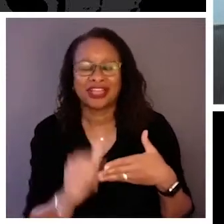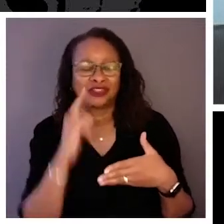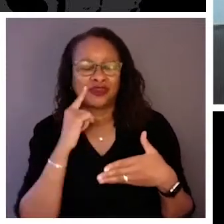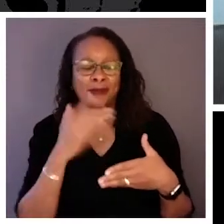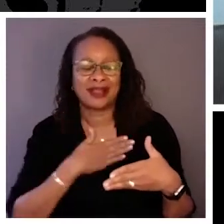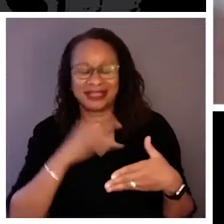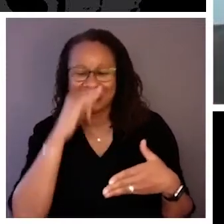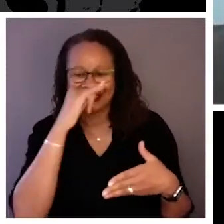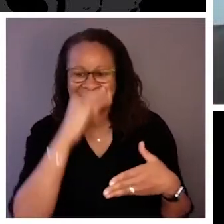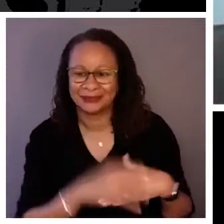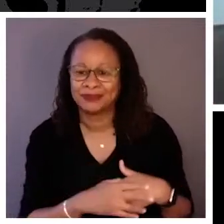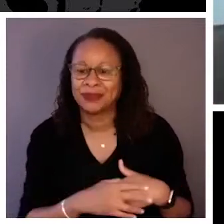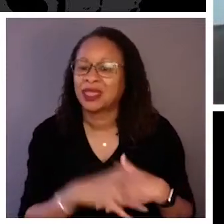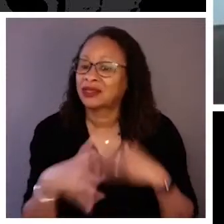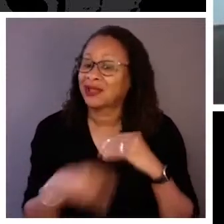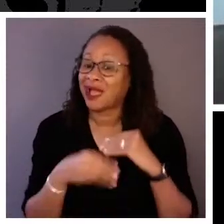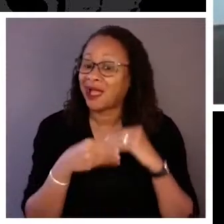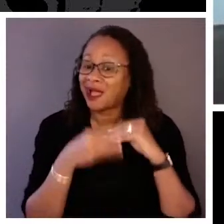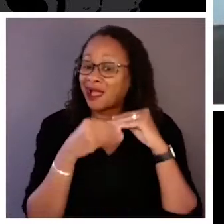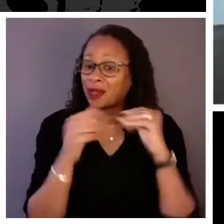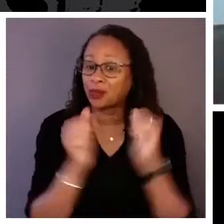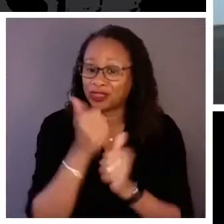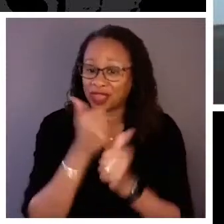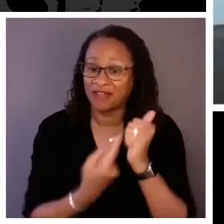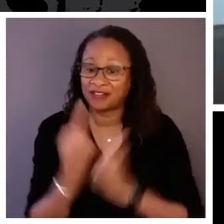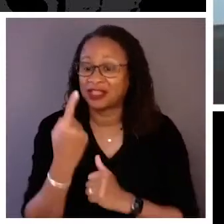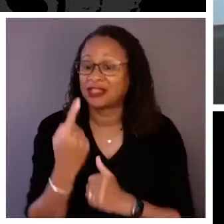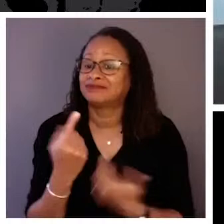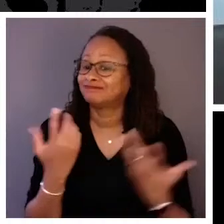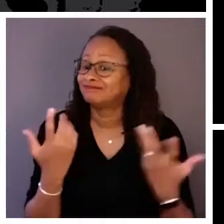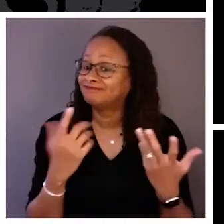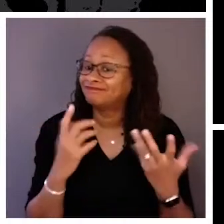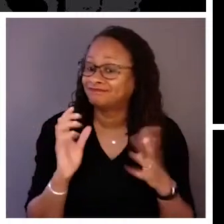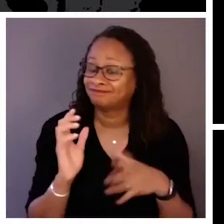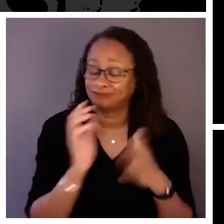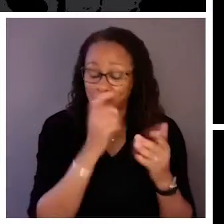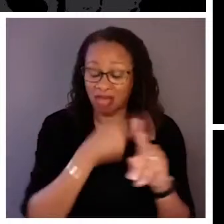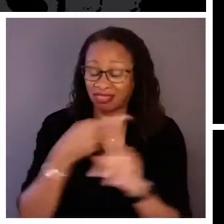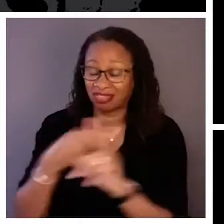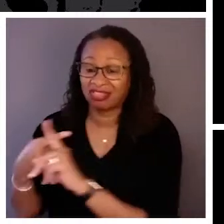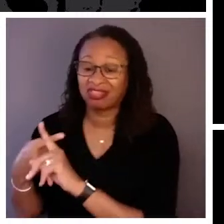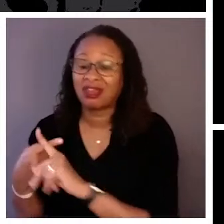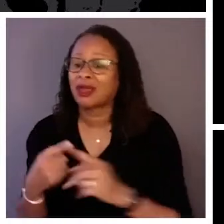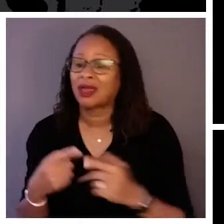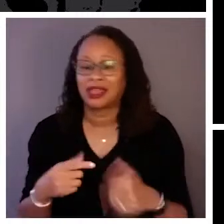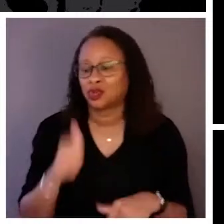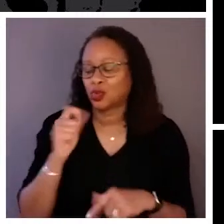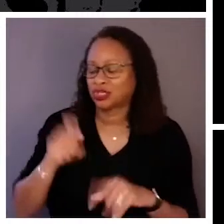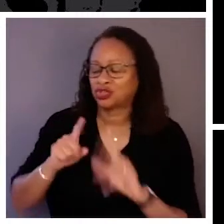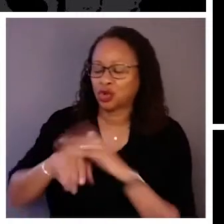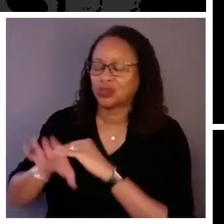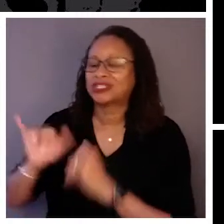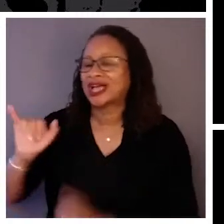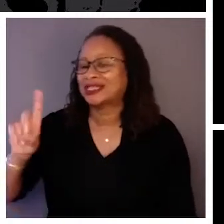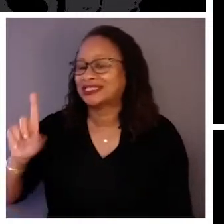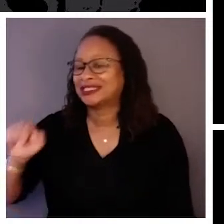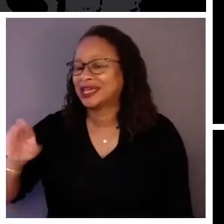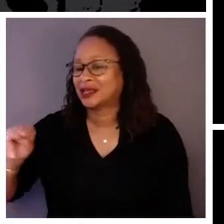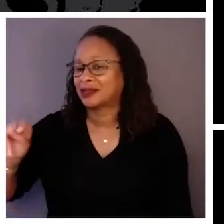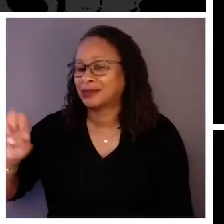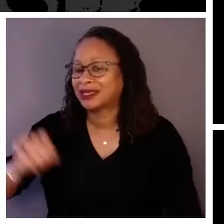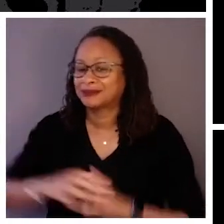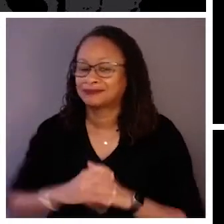payments. You can just add them up with every bank statement and you won't have to go online to ID.me. And you'll